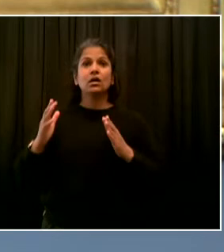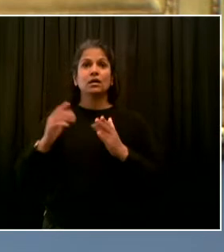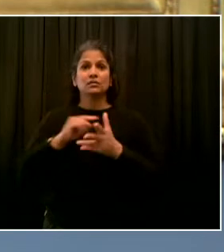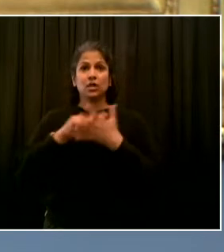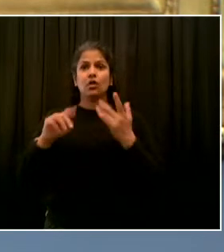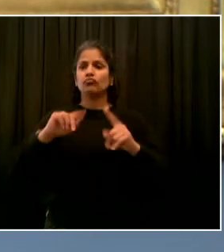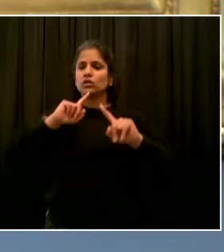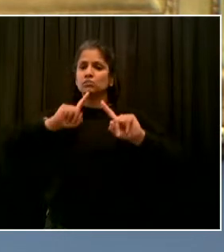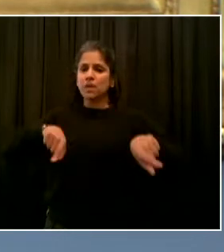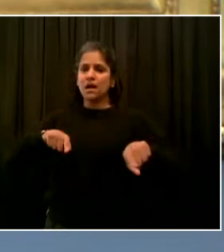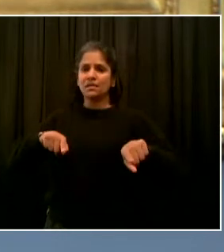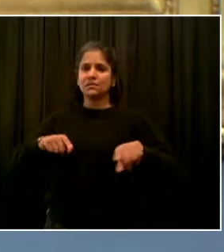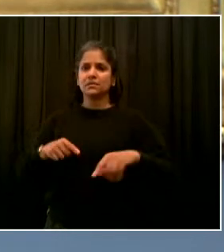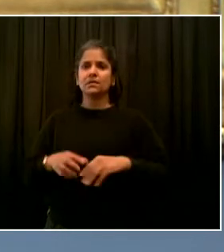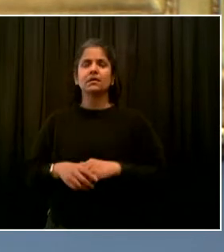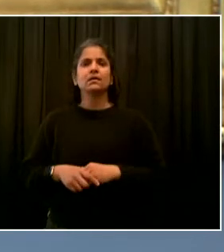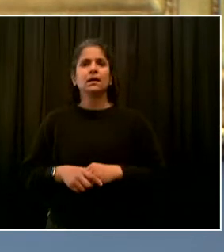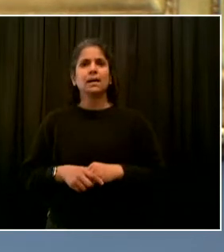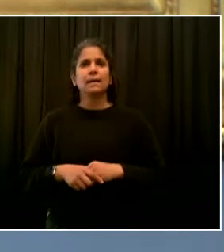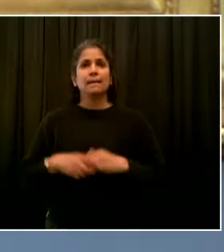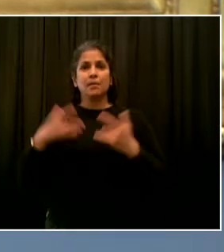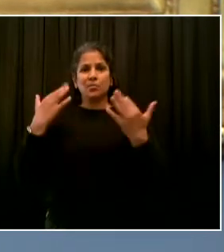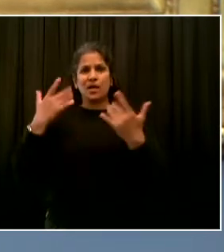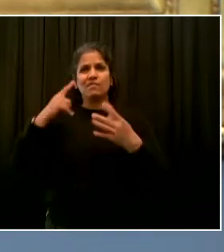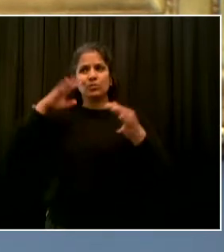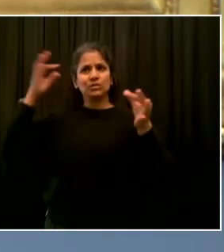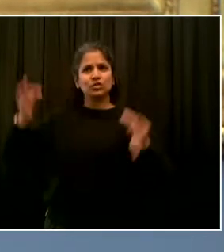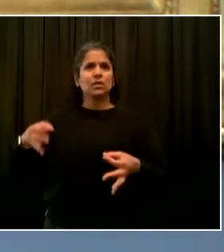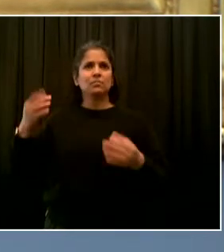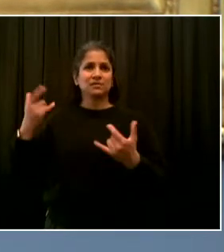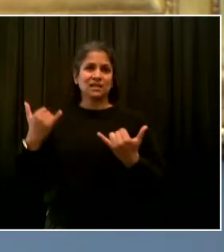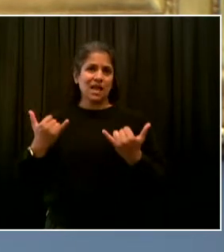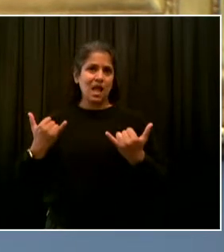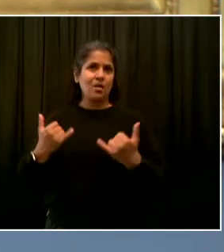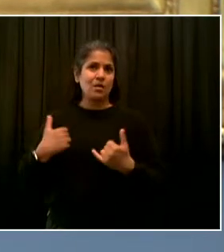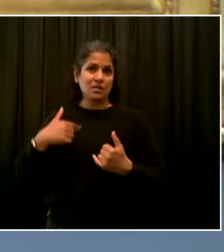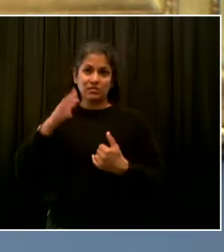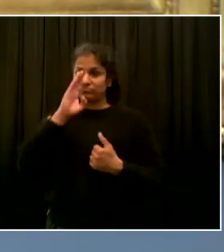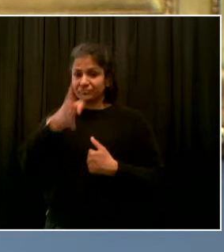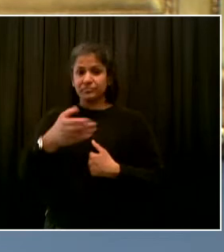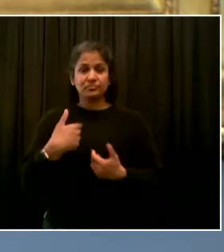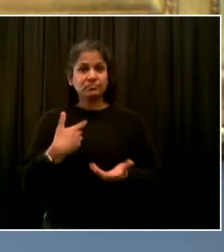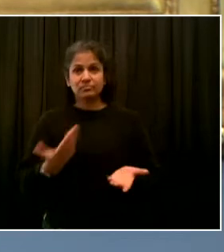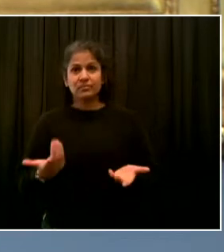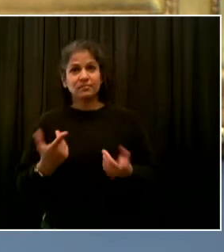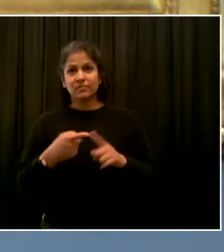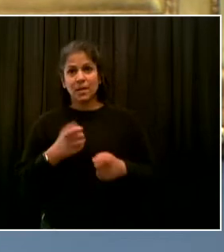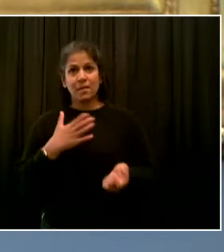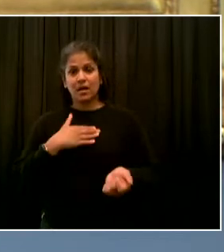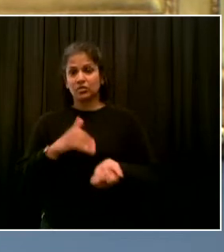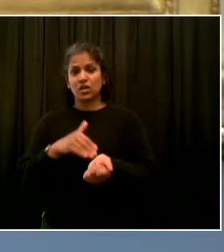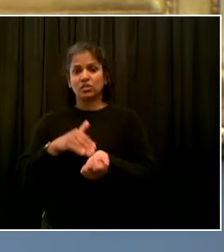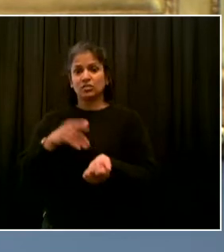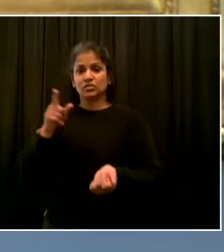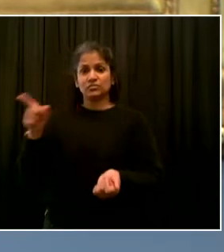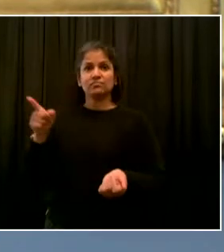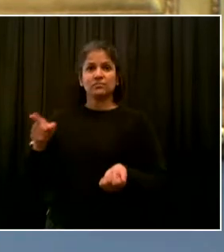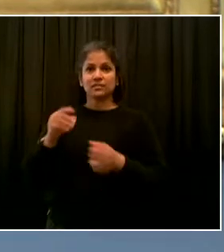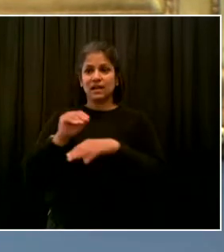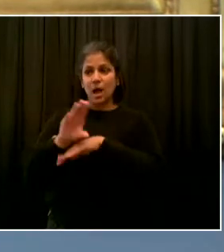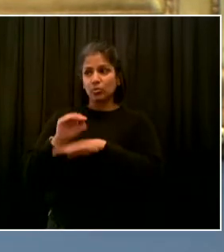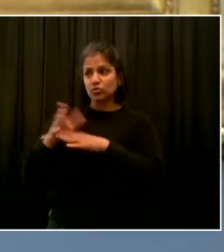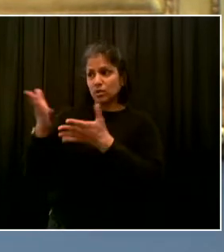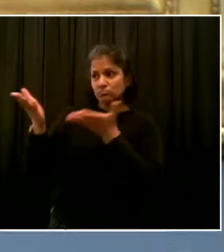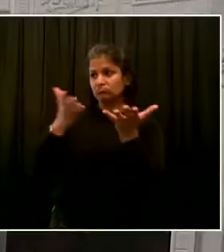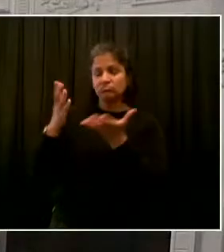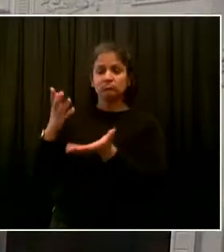the judge make the determination. But right now, we're straight ahead based on the advice of my doctors. You mentioned